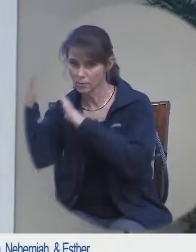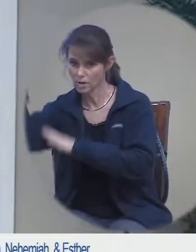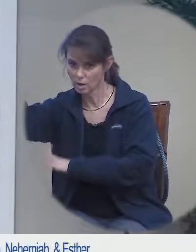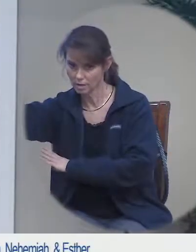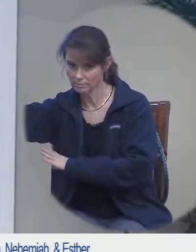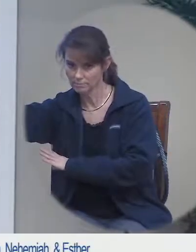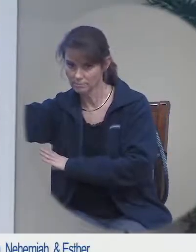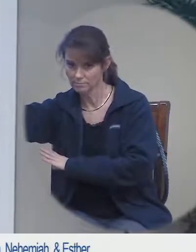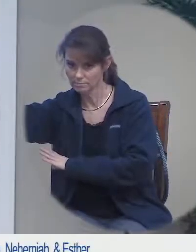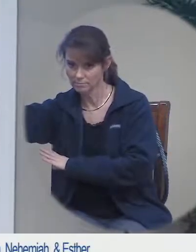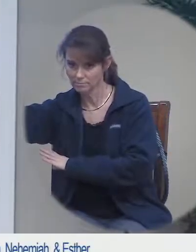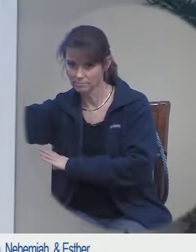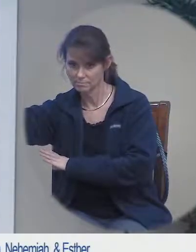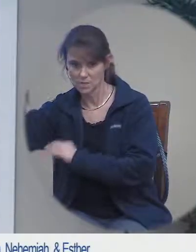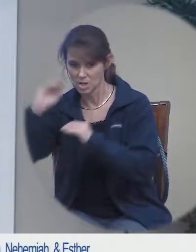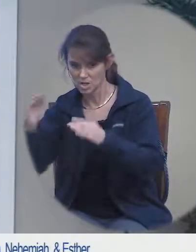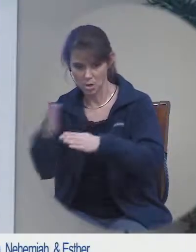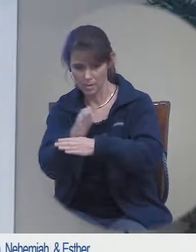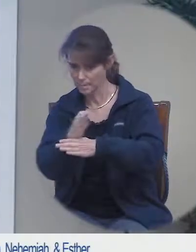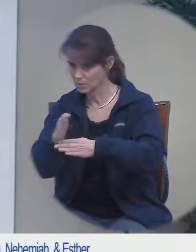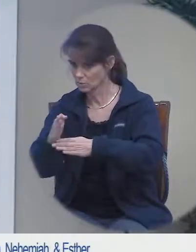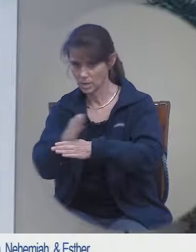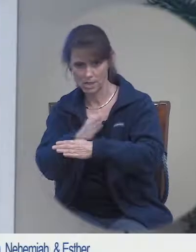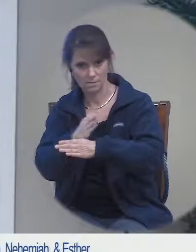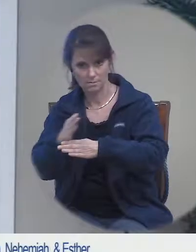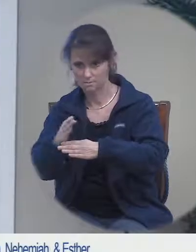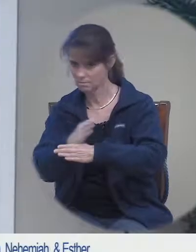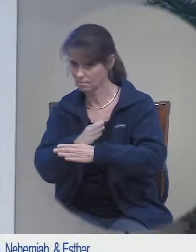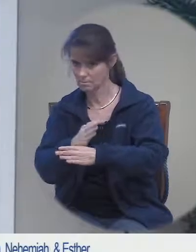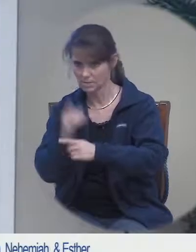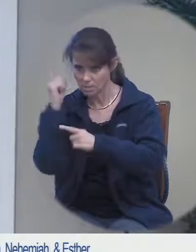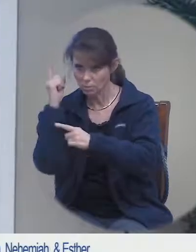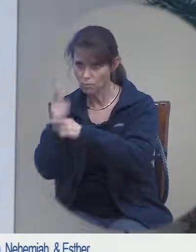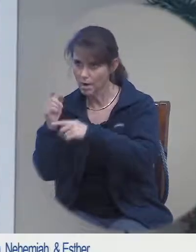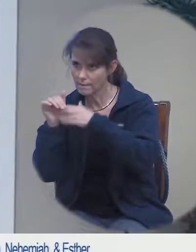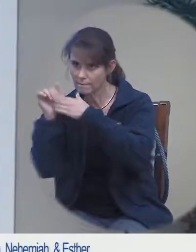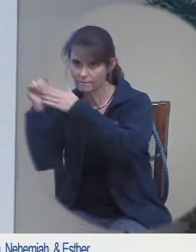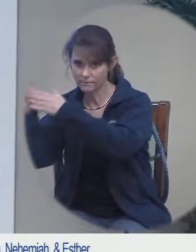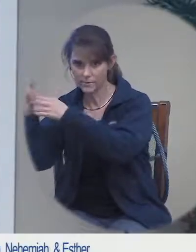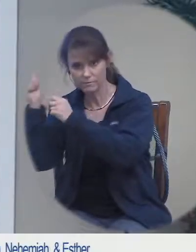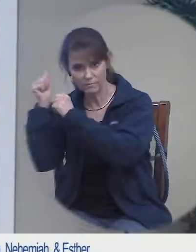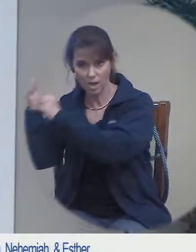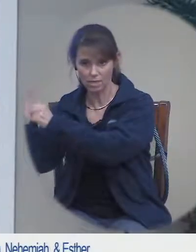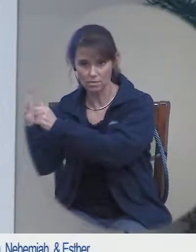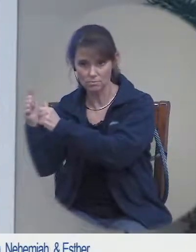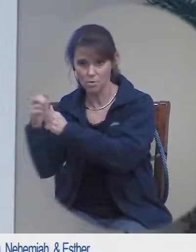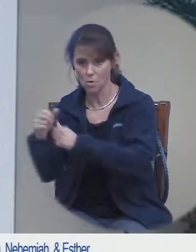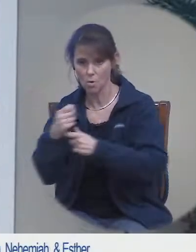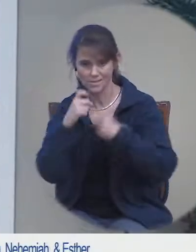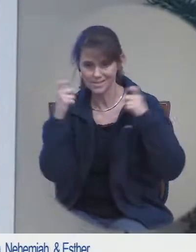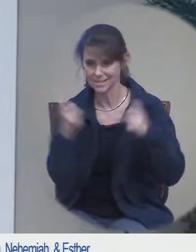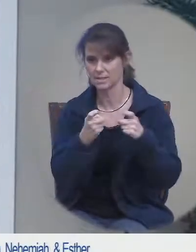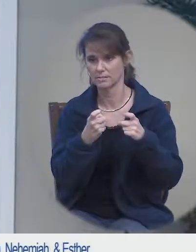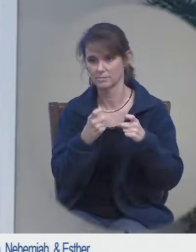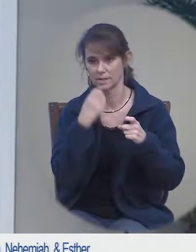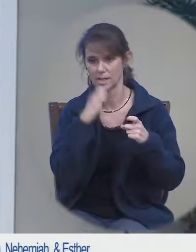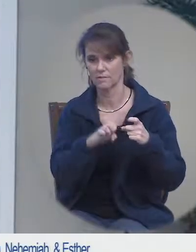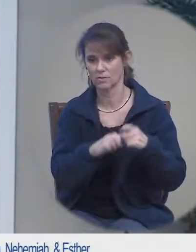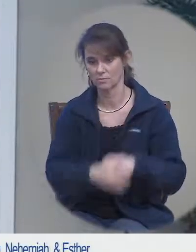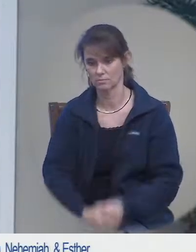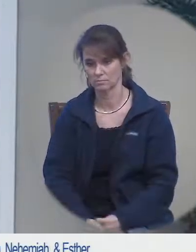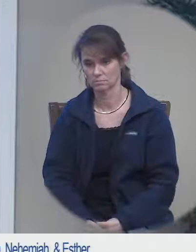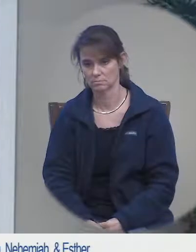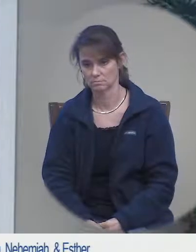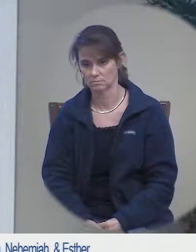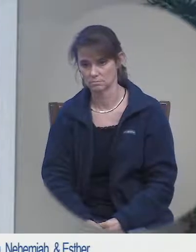And this chapter reminds us of how we're going to have lasting revival. I mean, in chapter 11 and 12, we